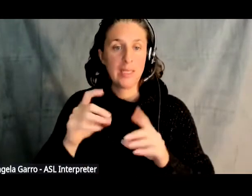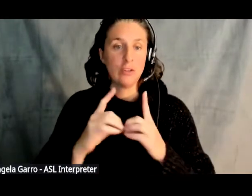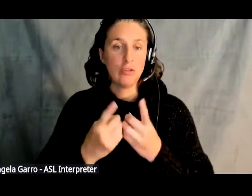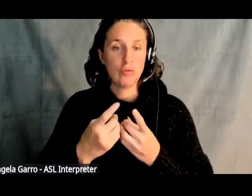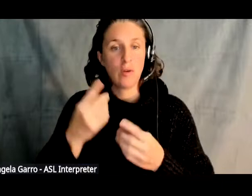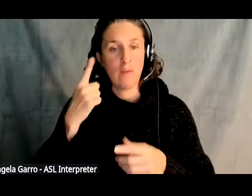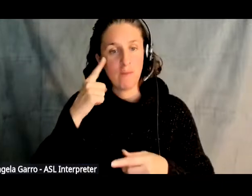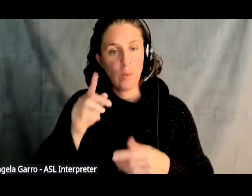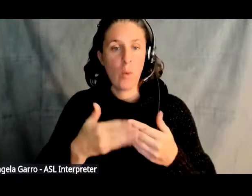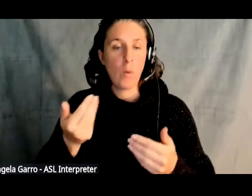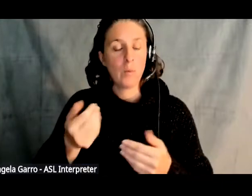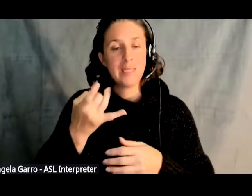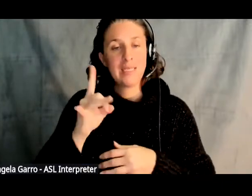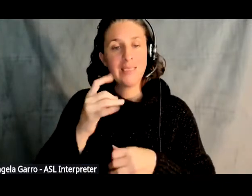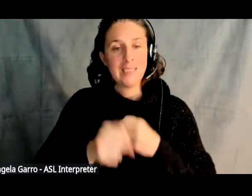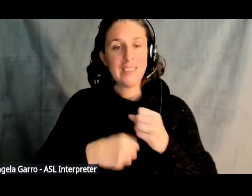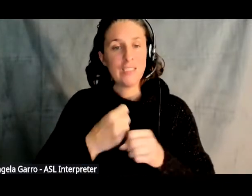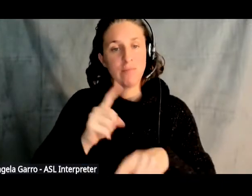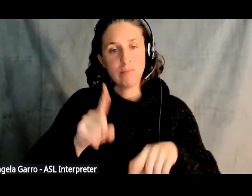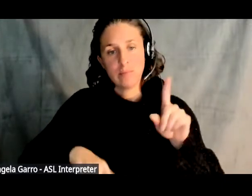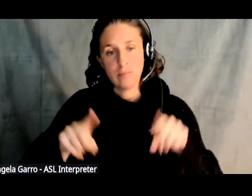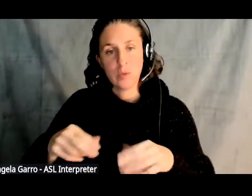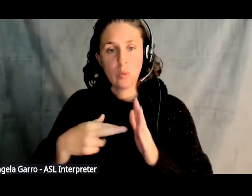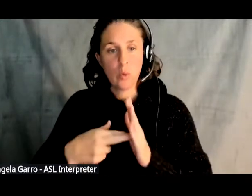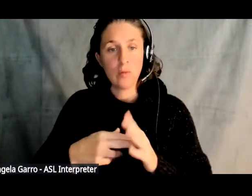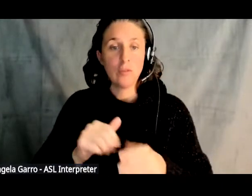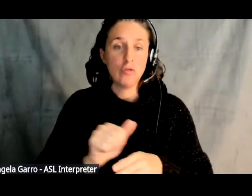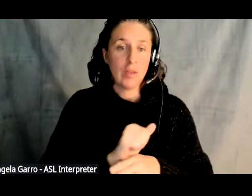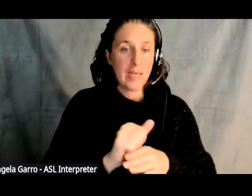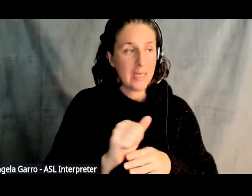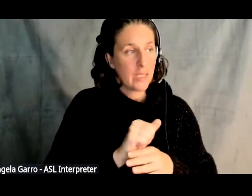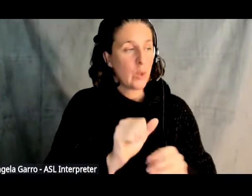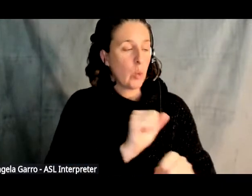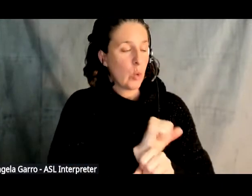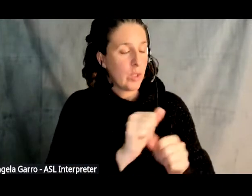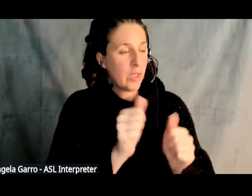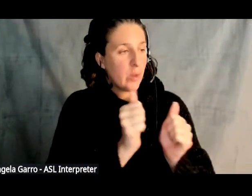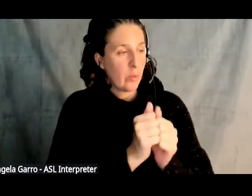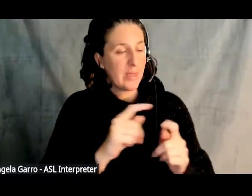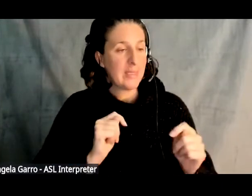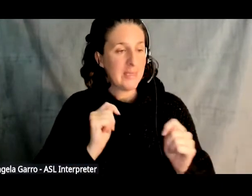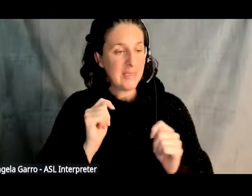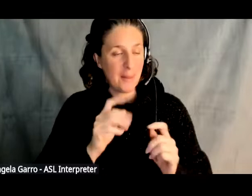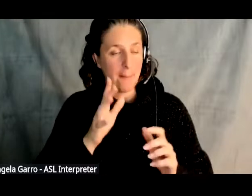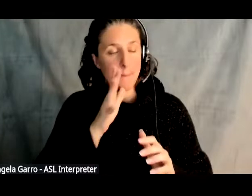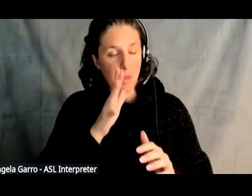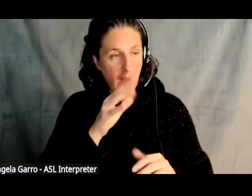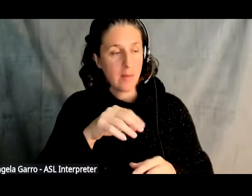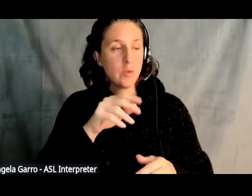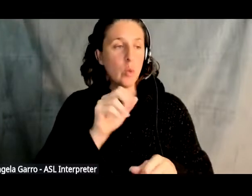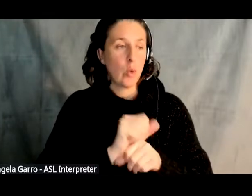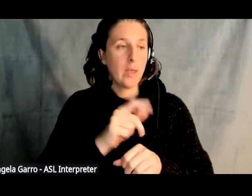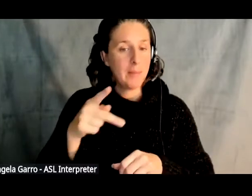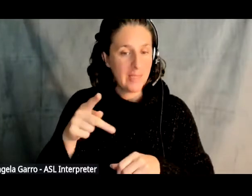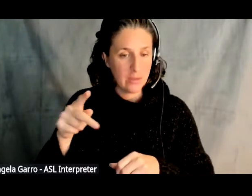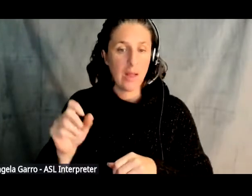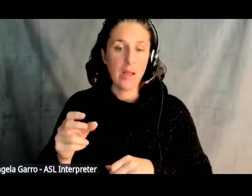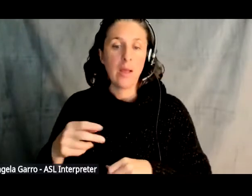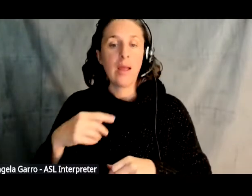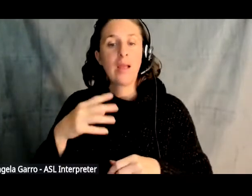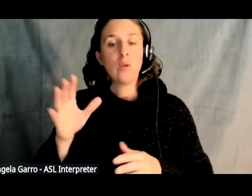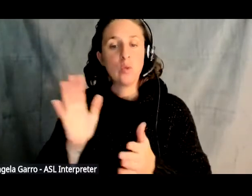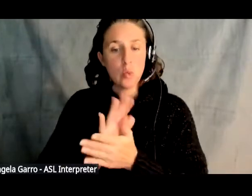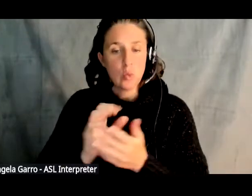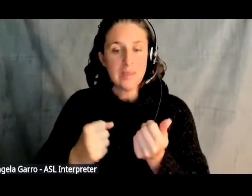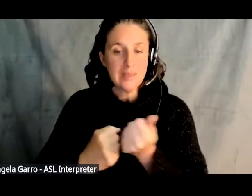various roles. From a trainee working with teen moms at Peninsula, to a contracted school safety advocate, a